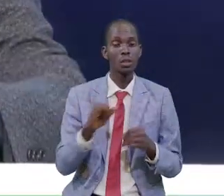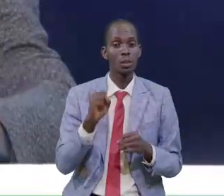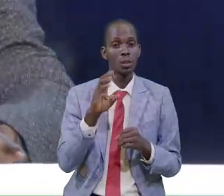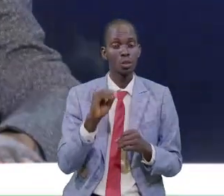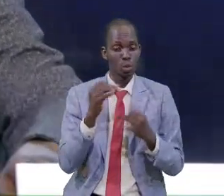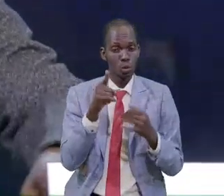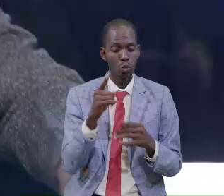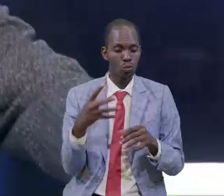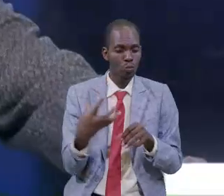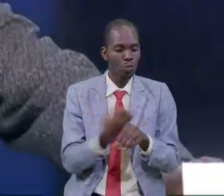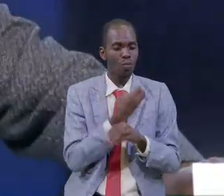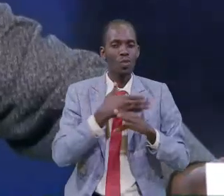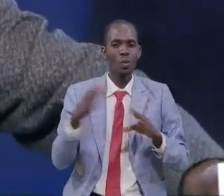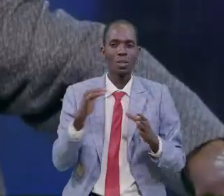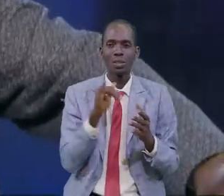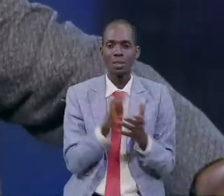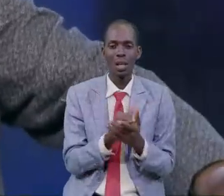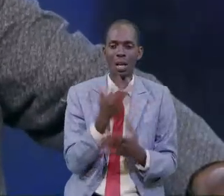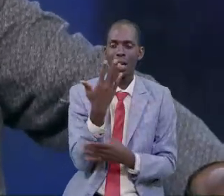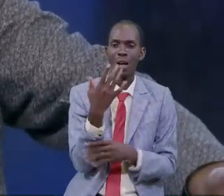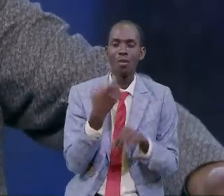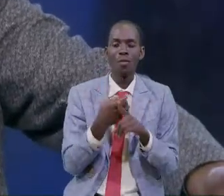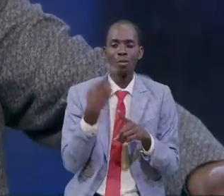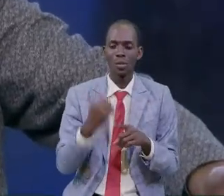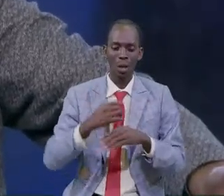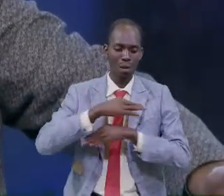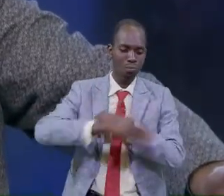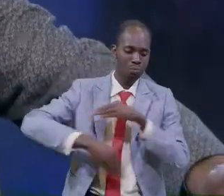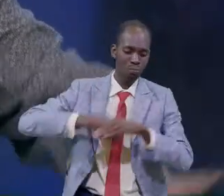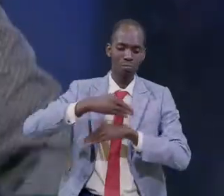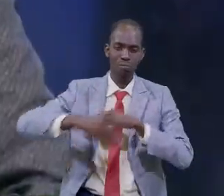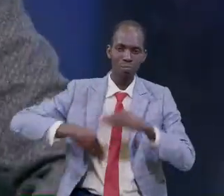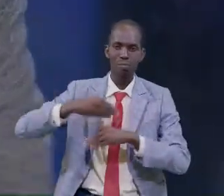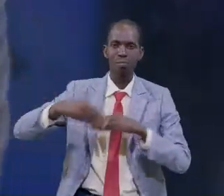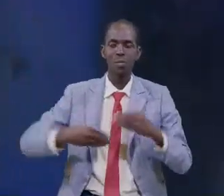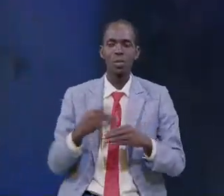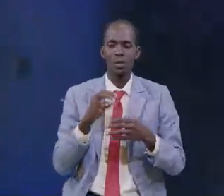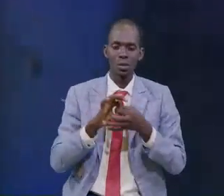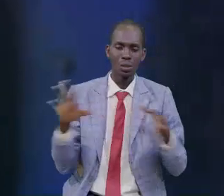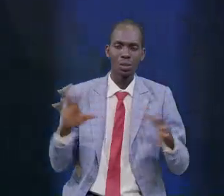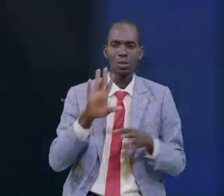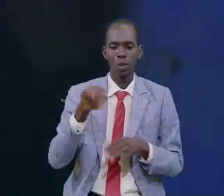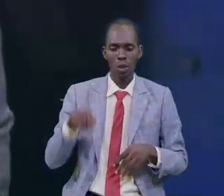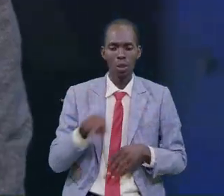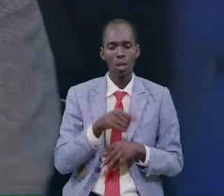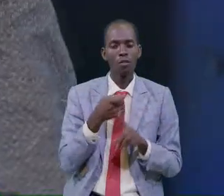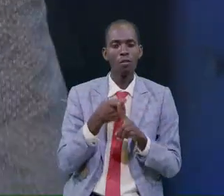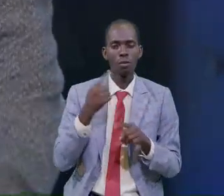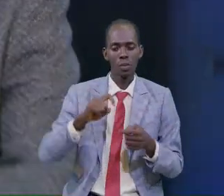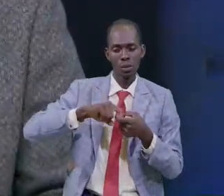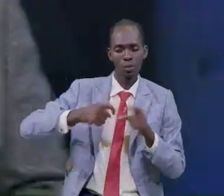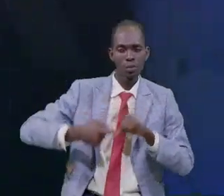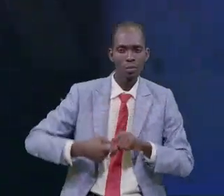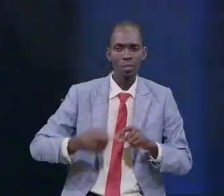that hand from the bandage, your legs from the chains, and your, you know, the wheelchair, you put the